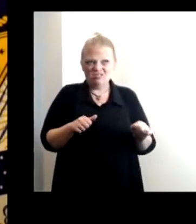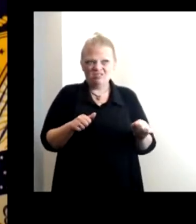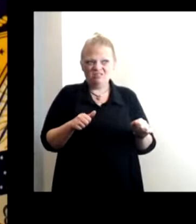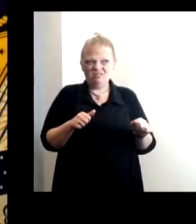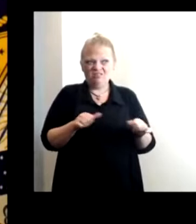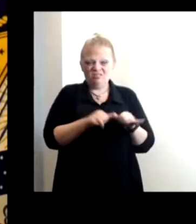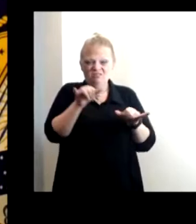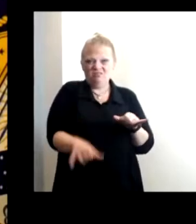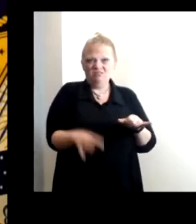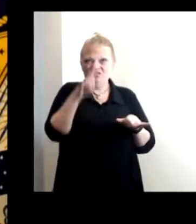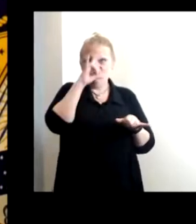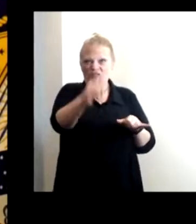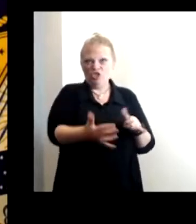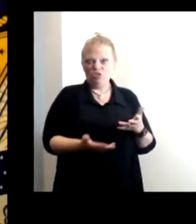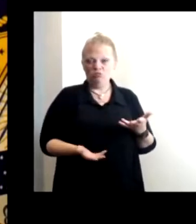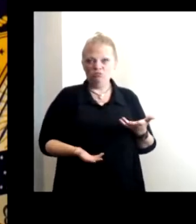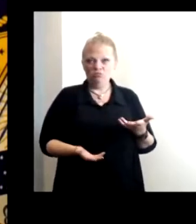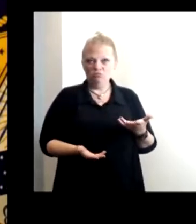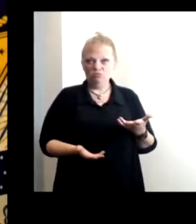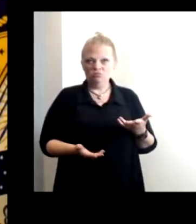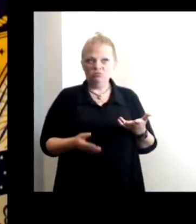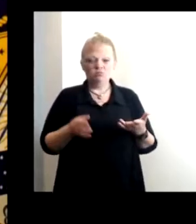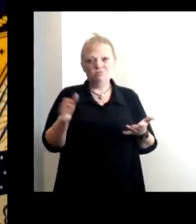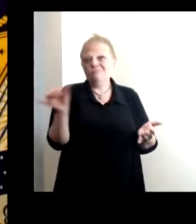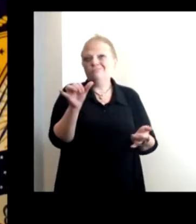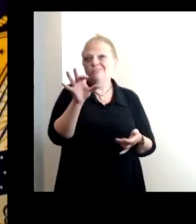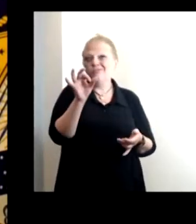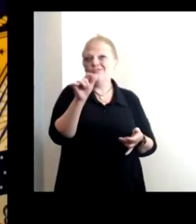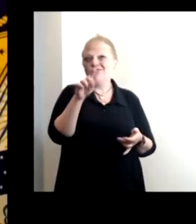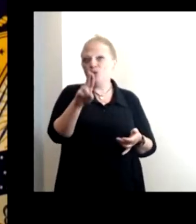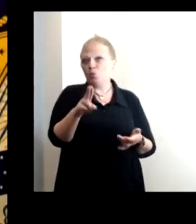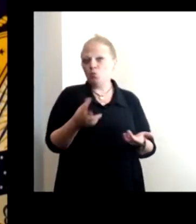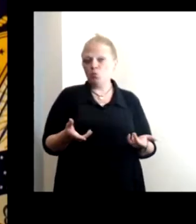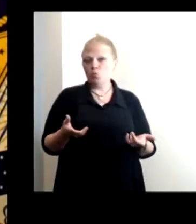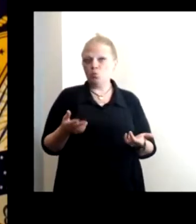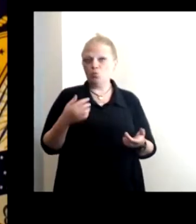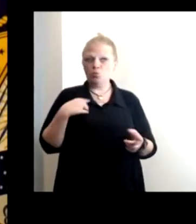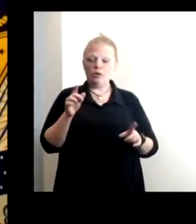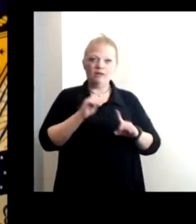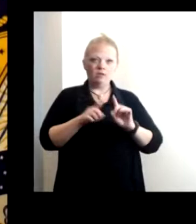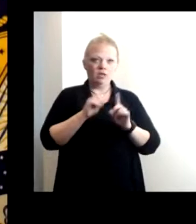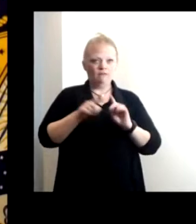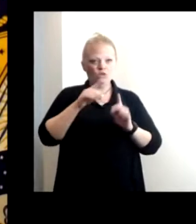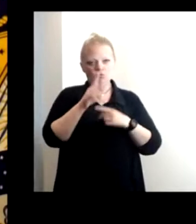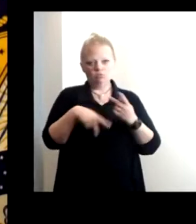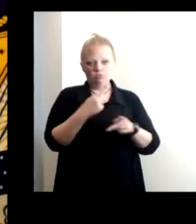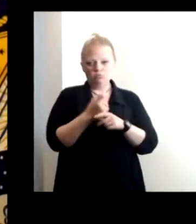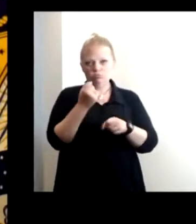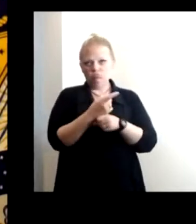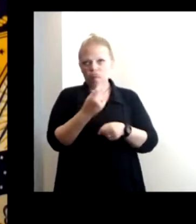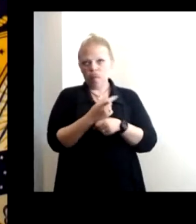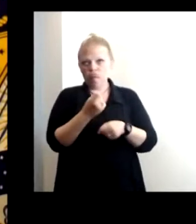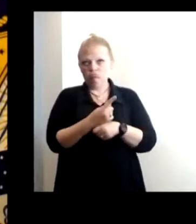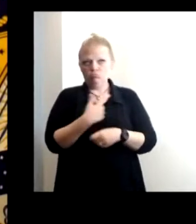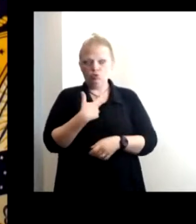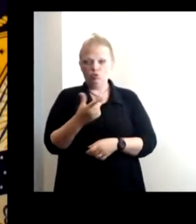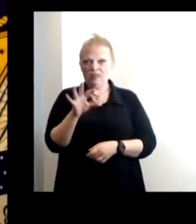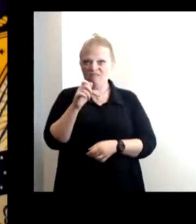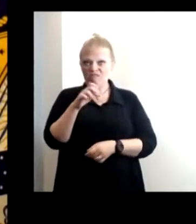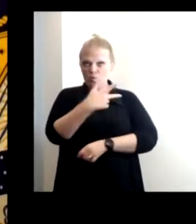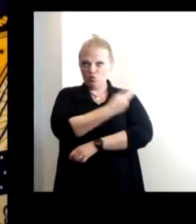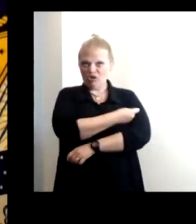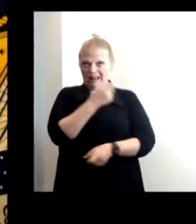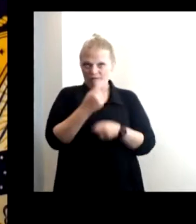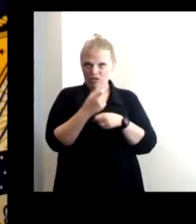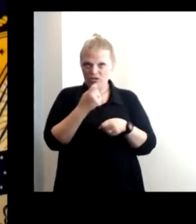forever. It may be like the flu, that there are variants every year, and you have, like we get a flu shot every